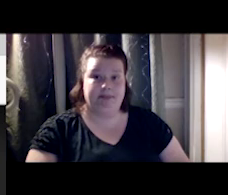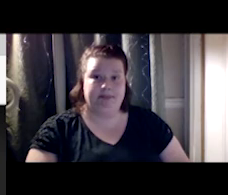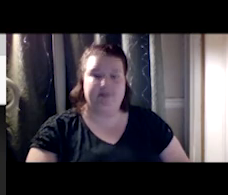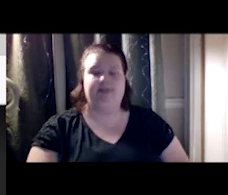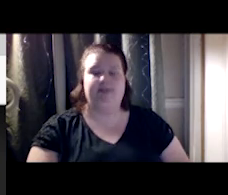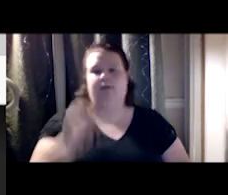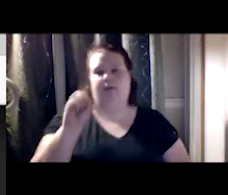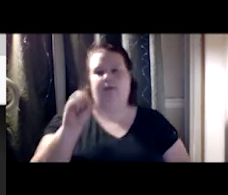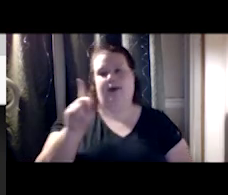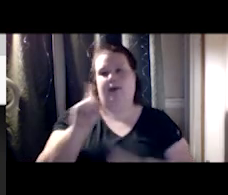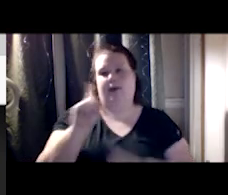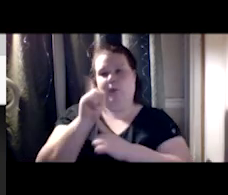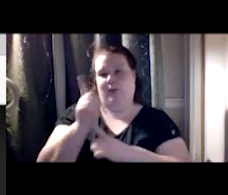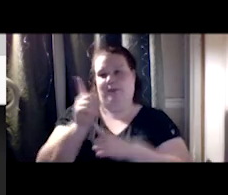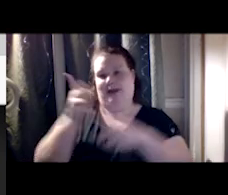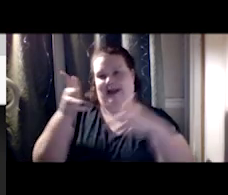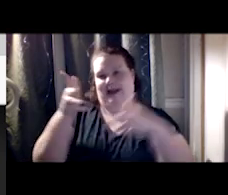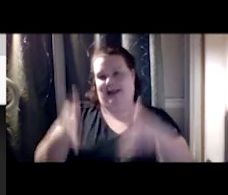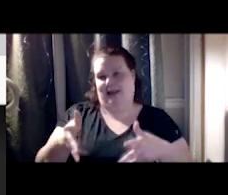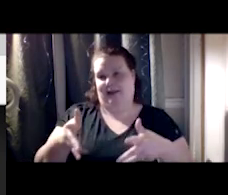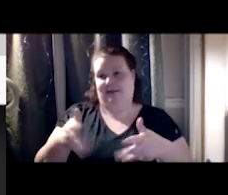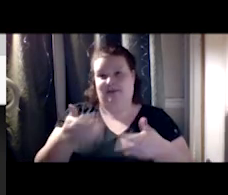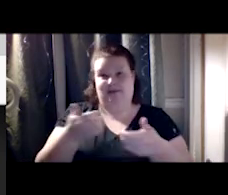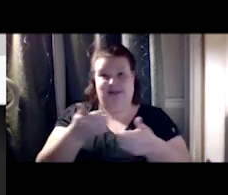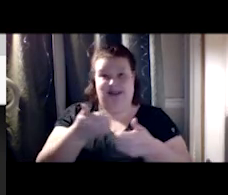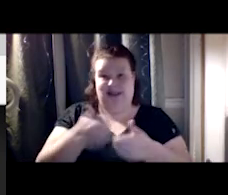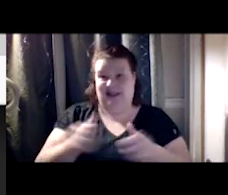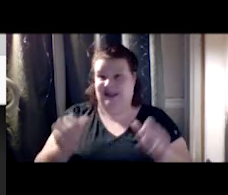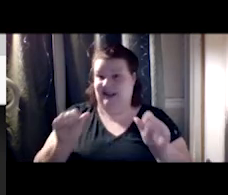Okay, we have 1 more minute left. So any other thoughts